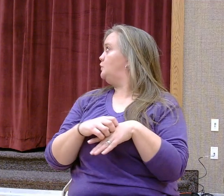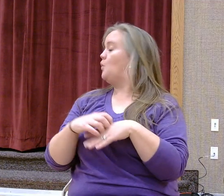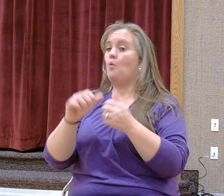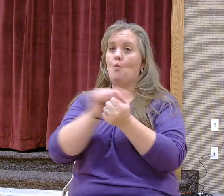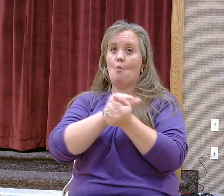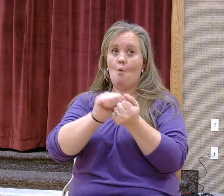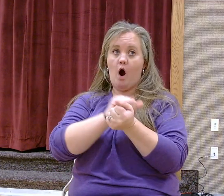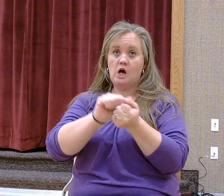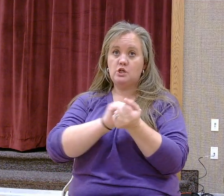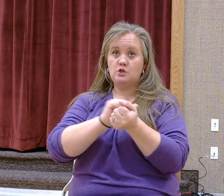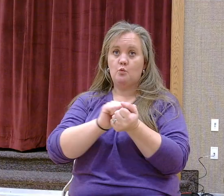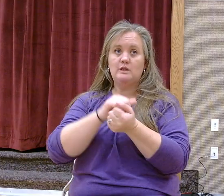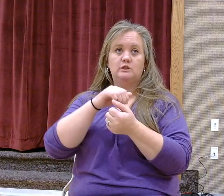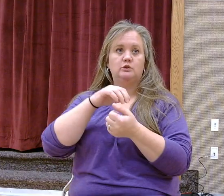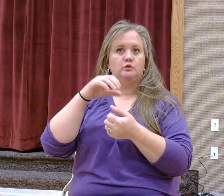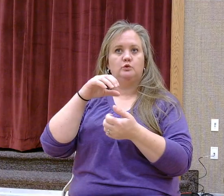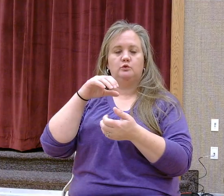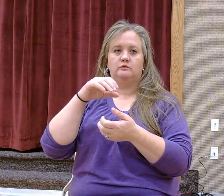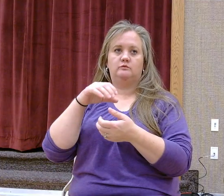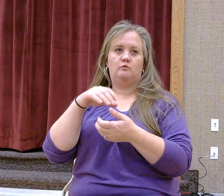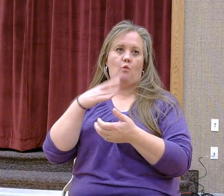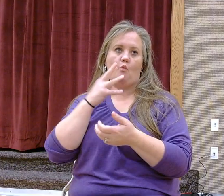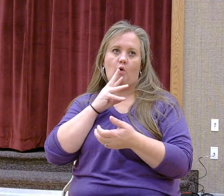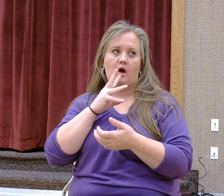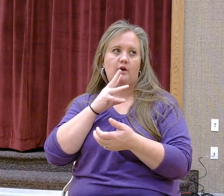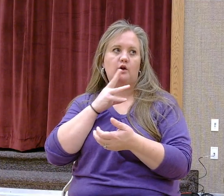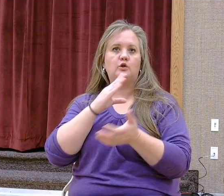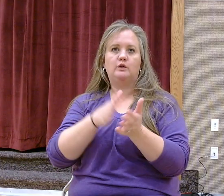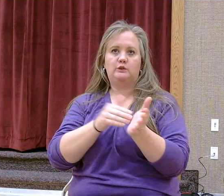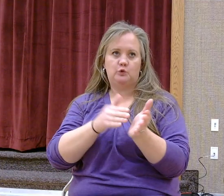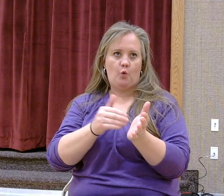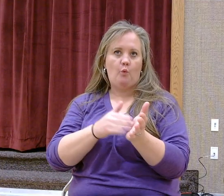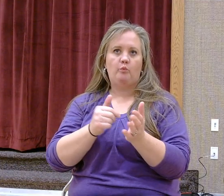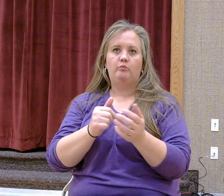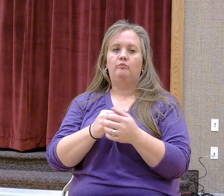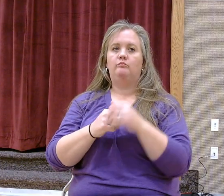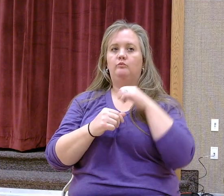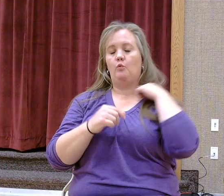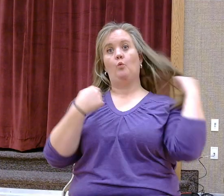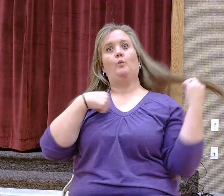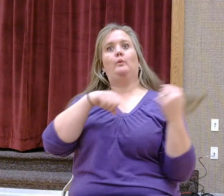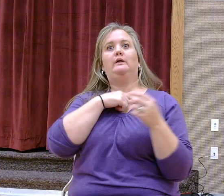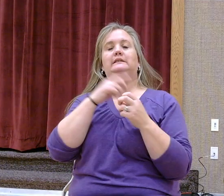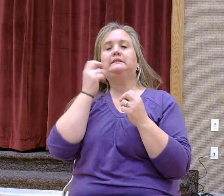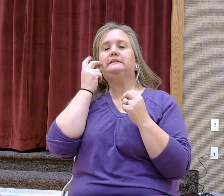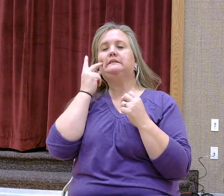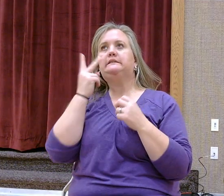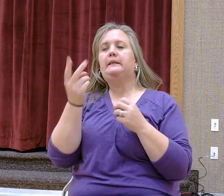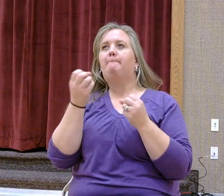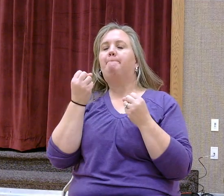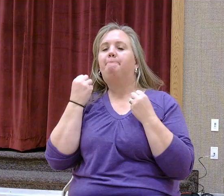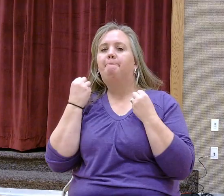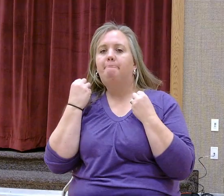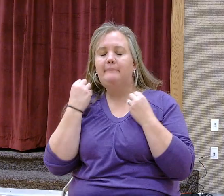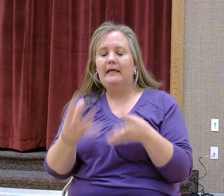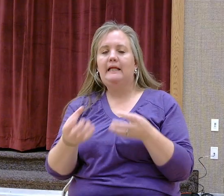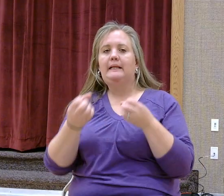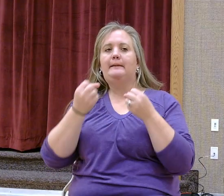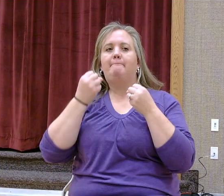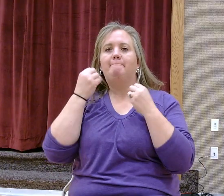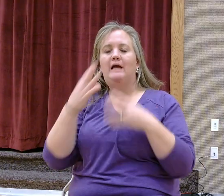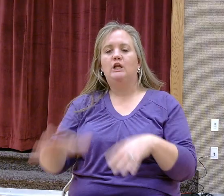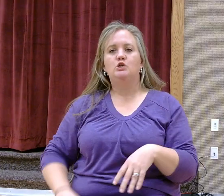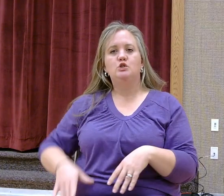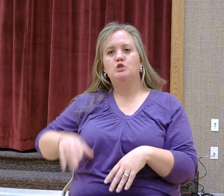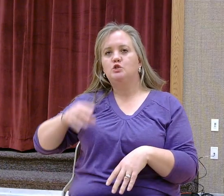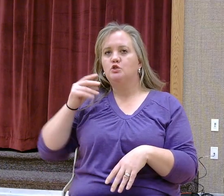with soap and water, obviously depending on the bite. So unfortunately, we see a ton of dog bites. Please,